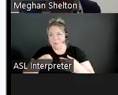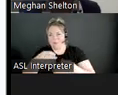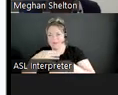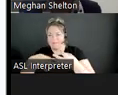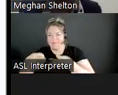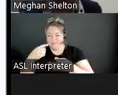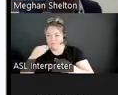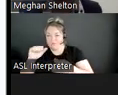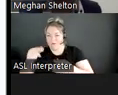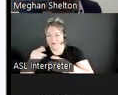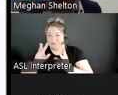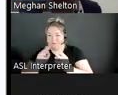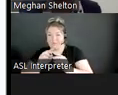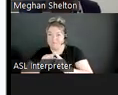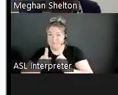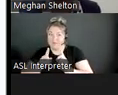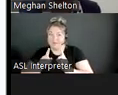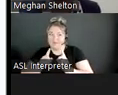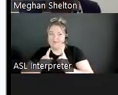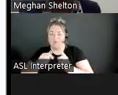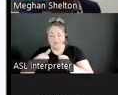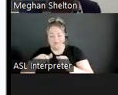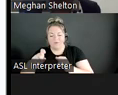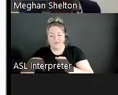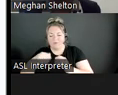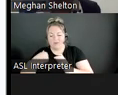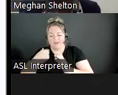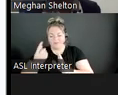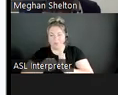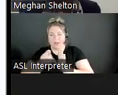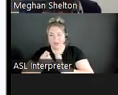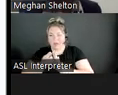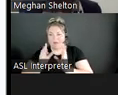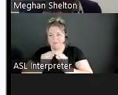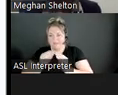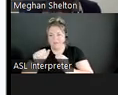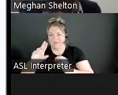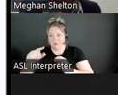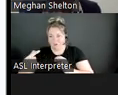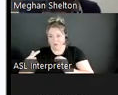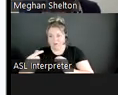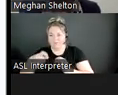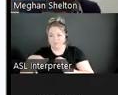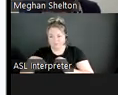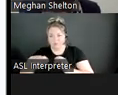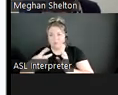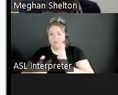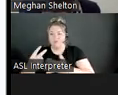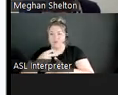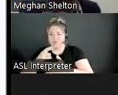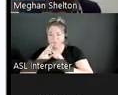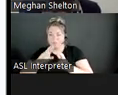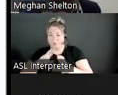an extra meeting, but we still have to have an hour meeting in July or in August, excuse me, to review the